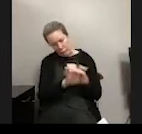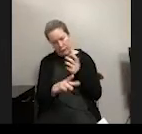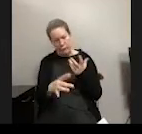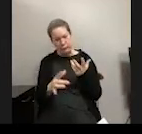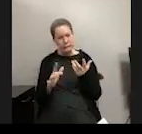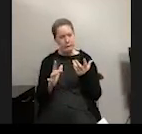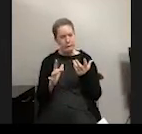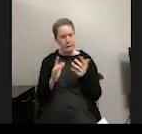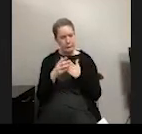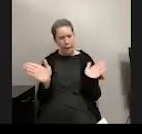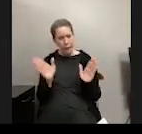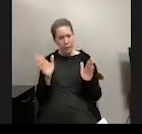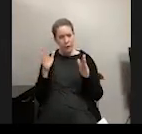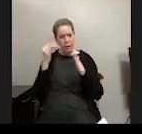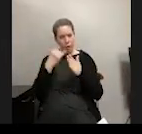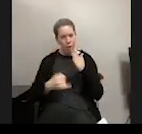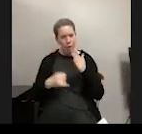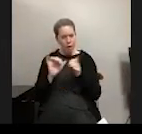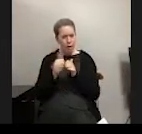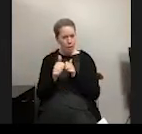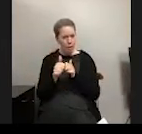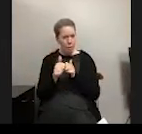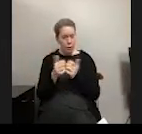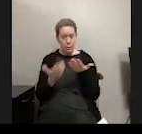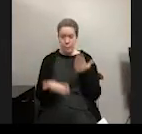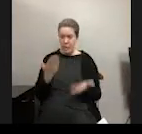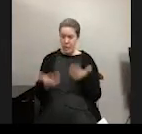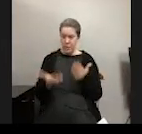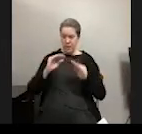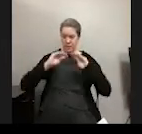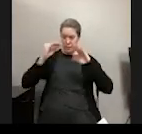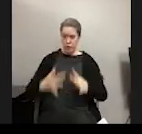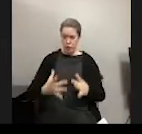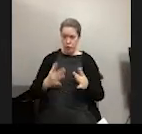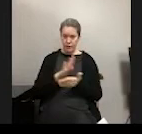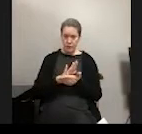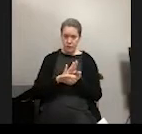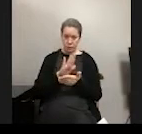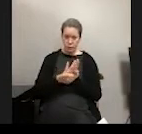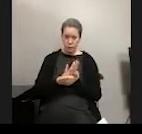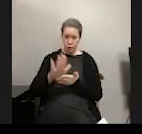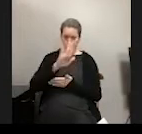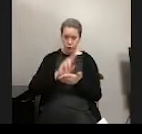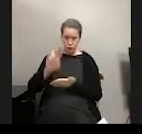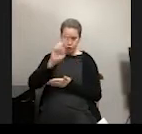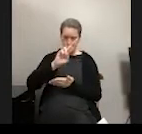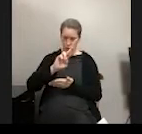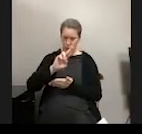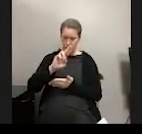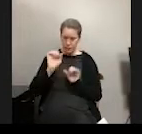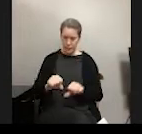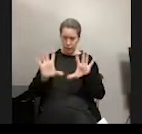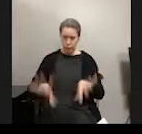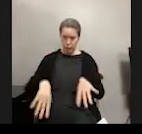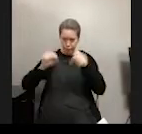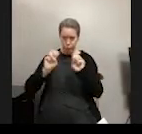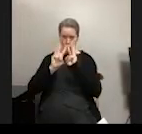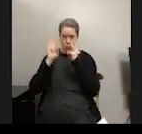workshops to teachers in the schools to create an audience for the future, or if it's more media coverage,